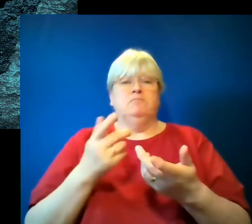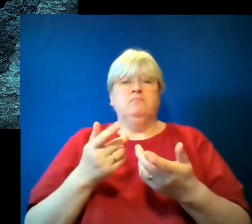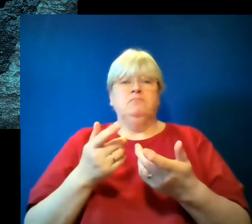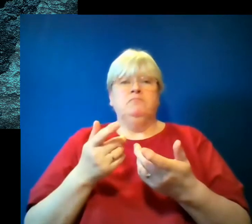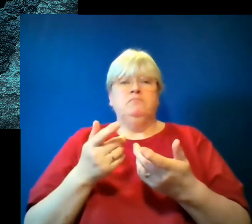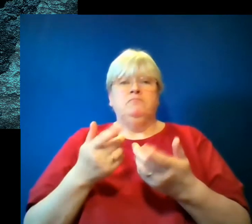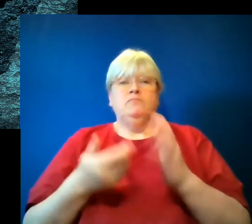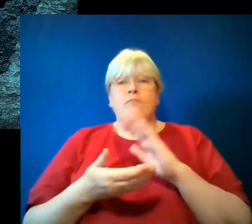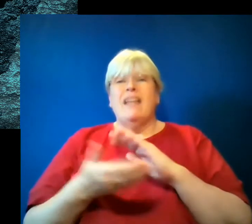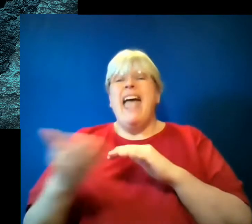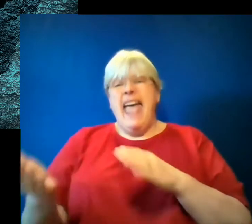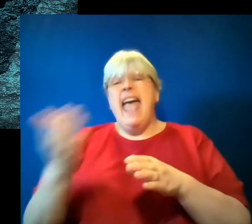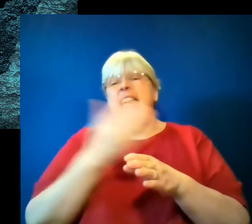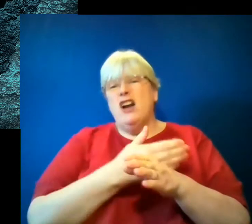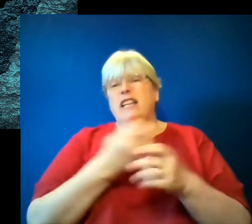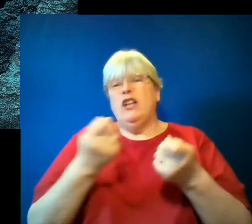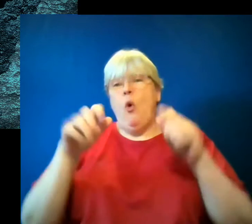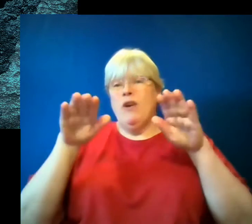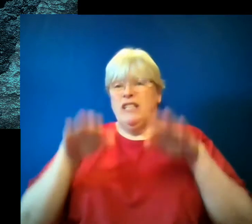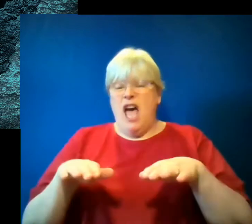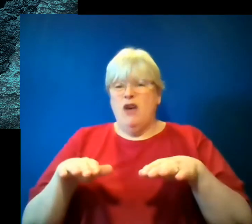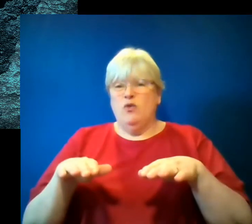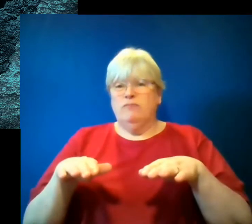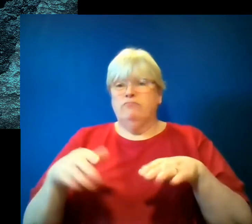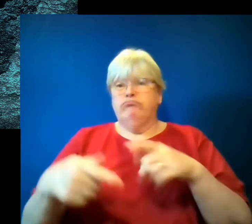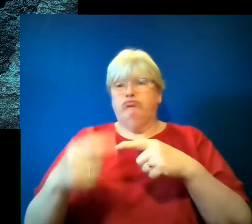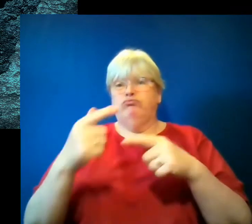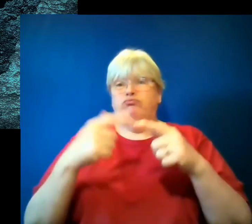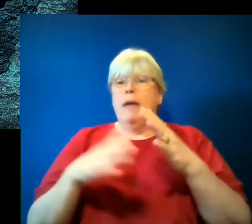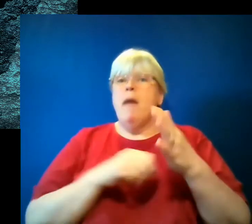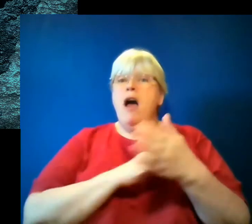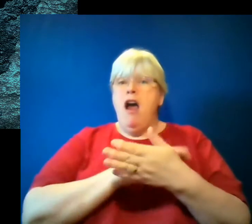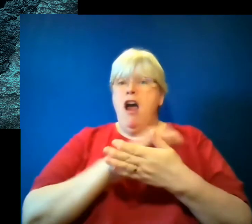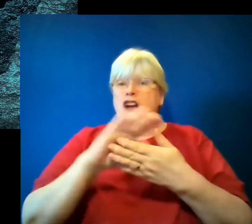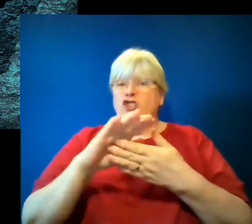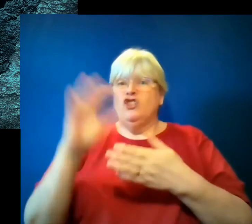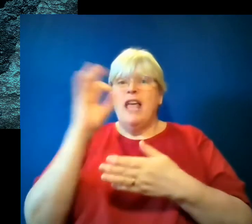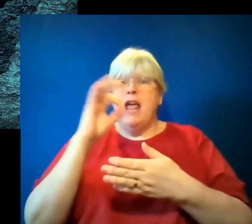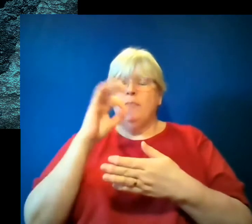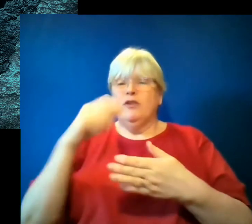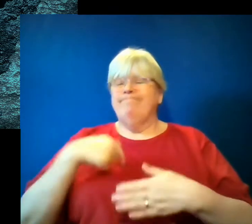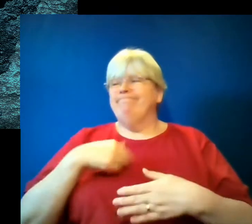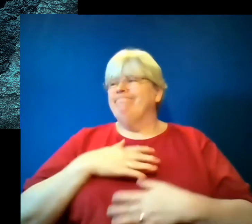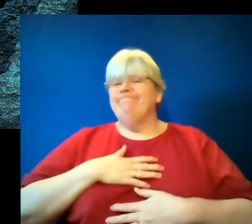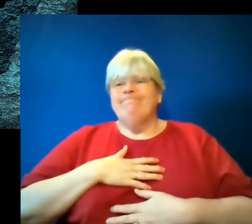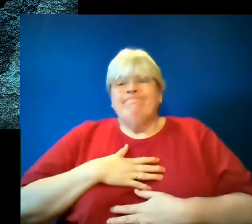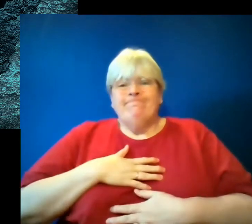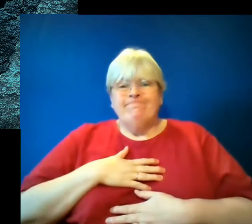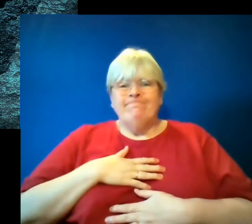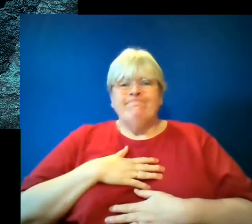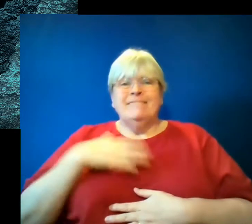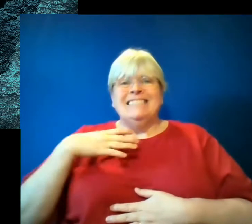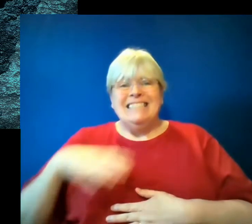early lockdown, when this pandemic first began, so it would have been March, April, I found myself very severely in need of